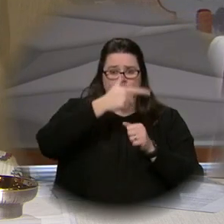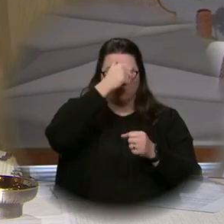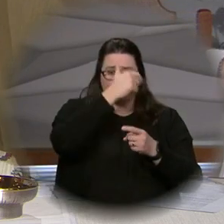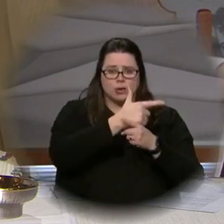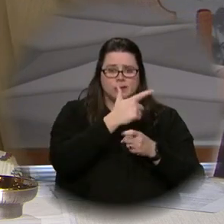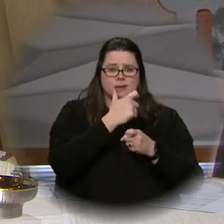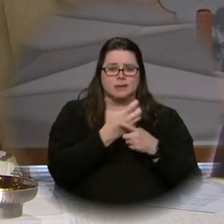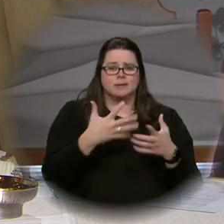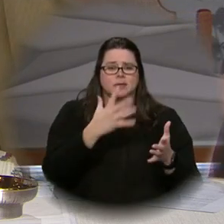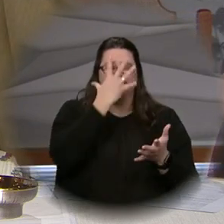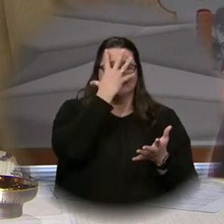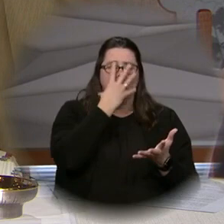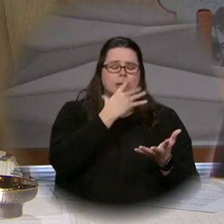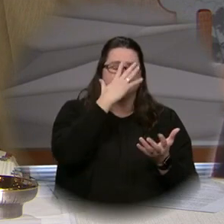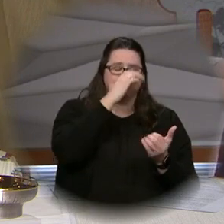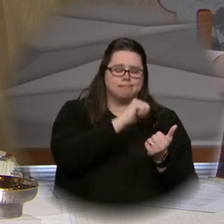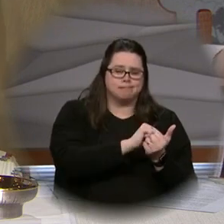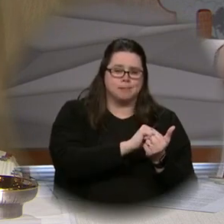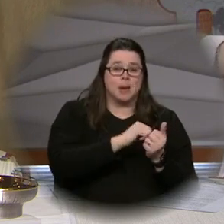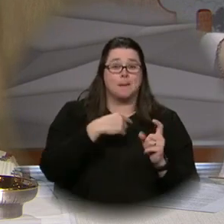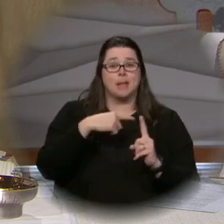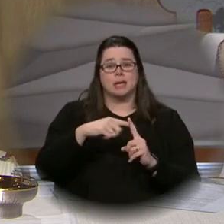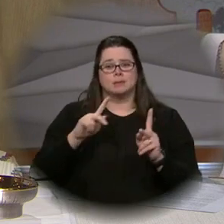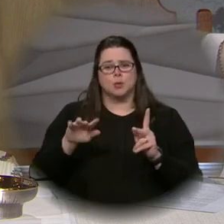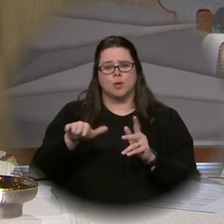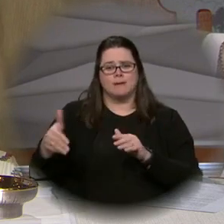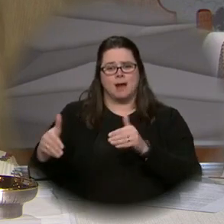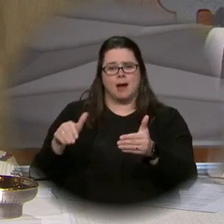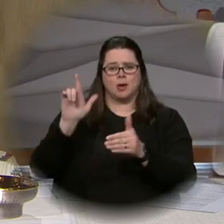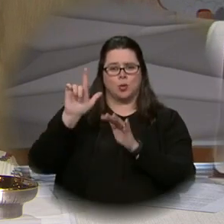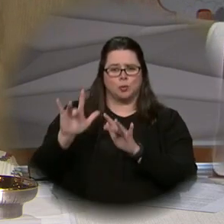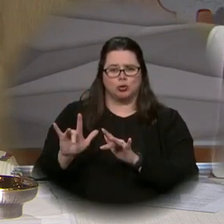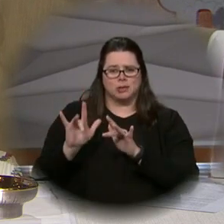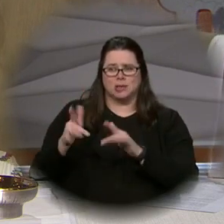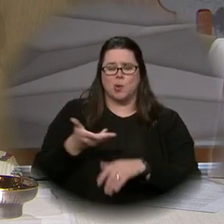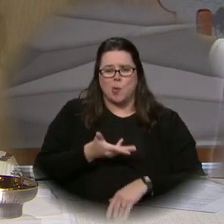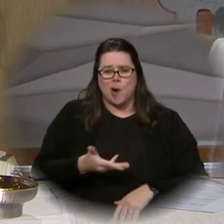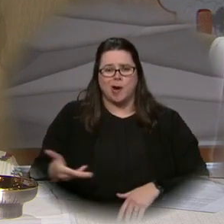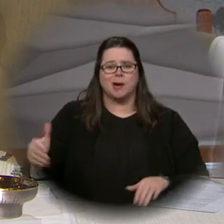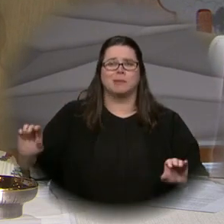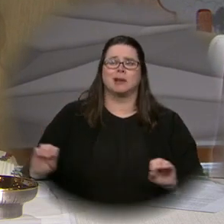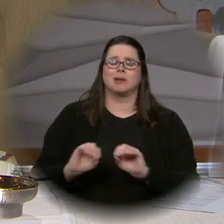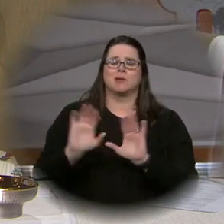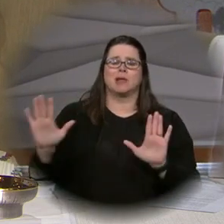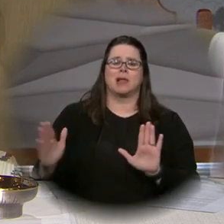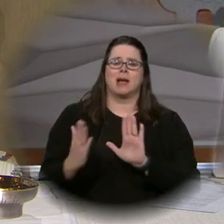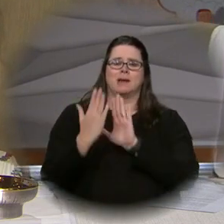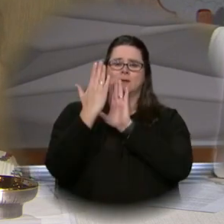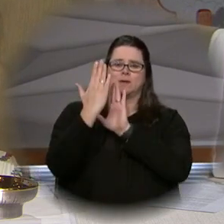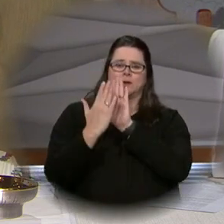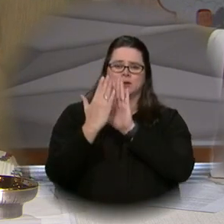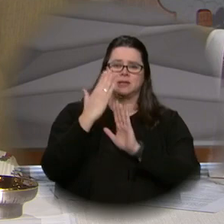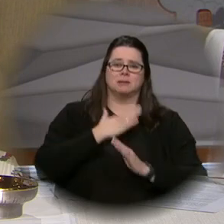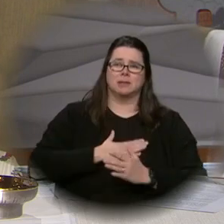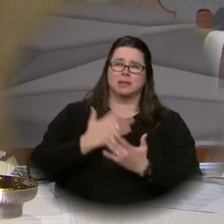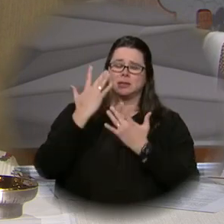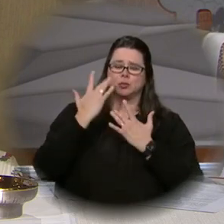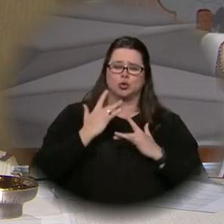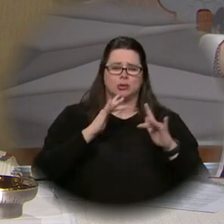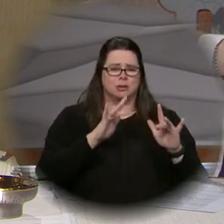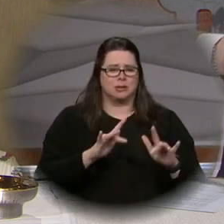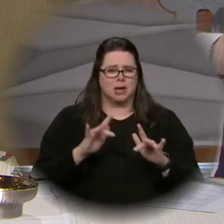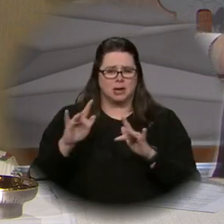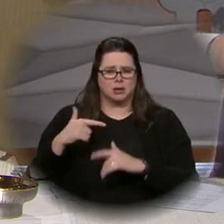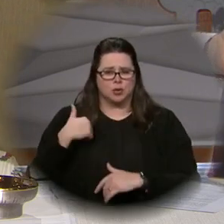the resurrection, and all who have died in your mercy. Welcome them into the light of your face. Have mercy on